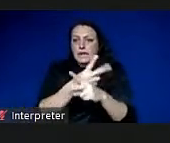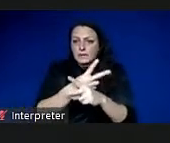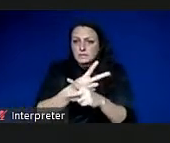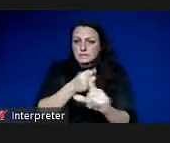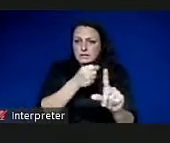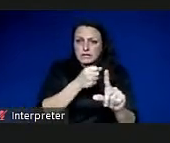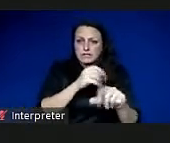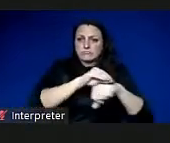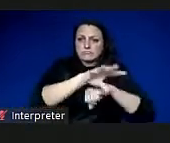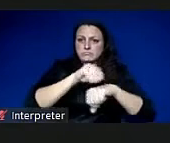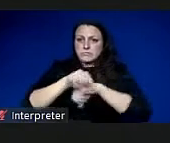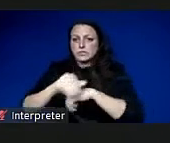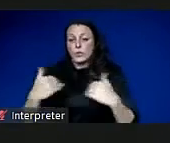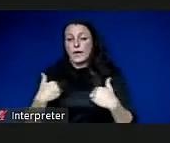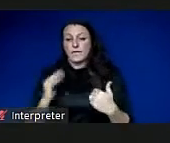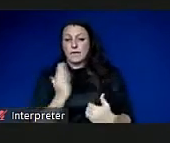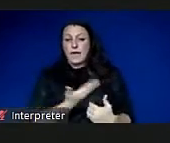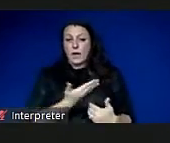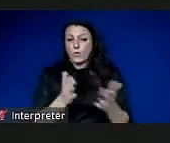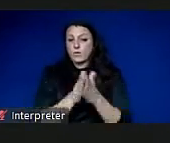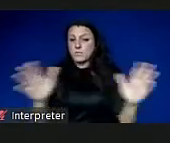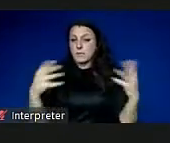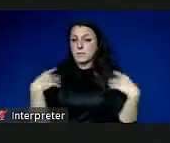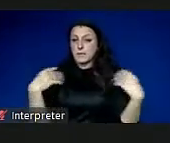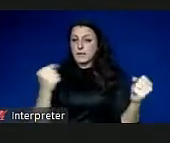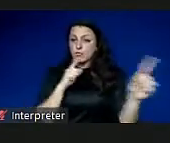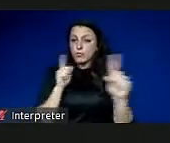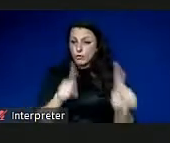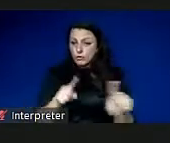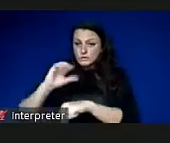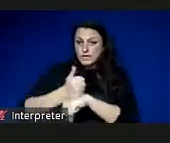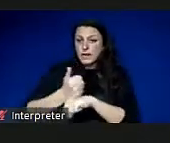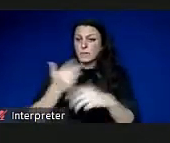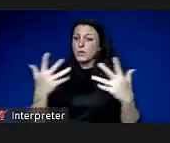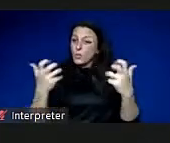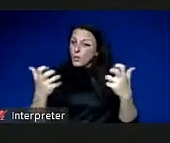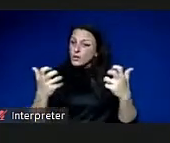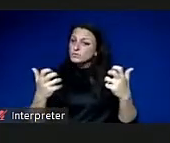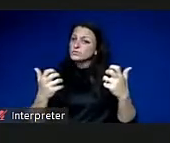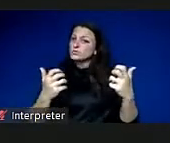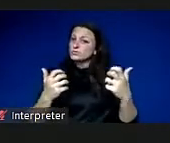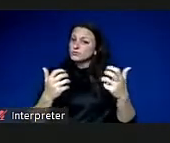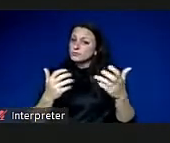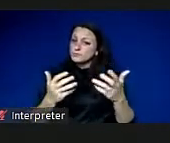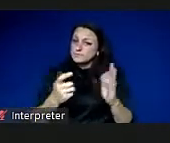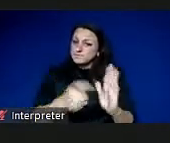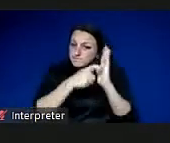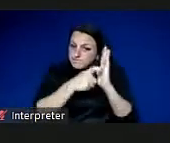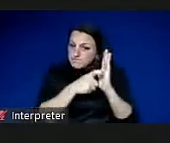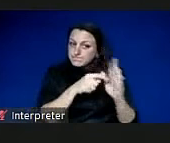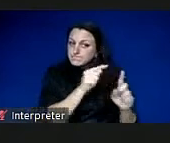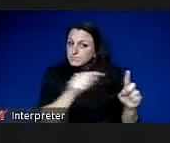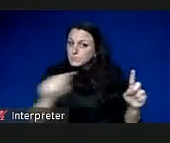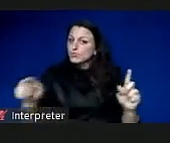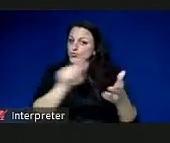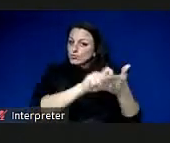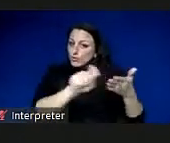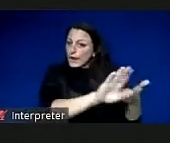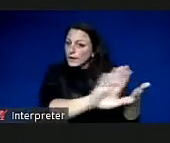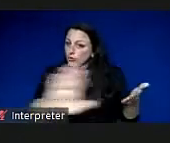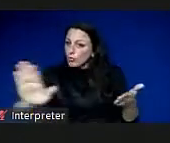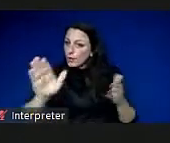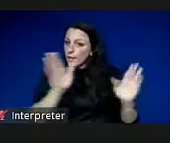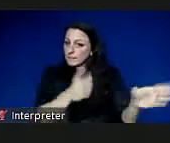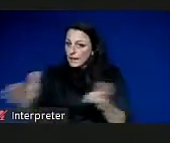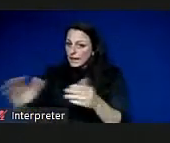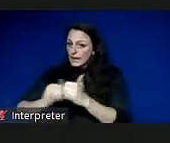our PHO put in place to aggressively ask those facilities to write those plans and bring those to us